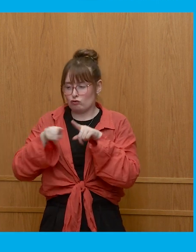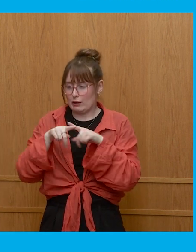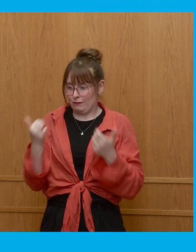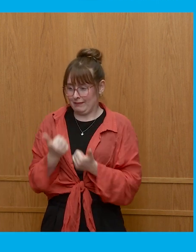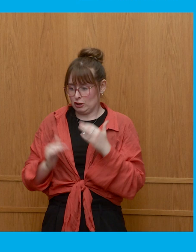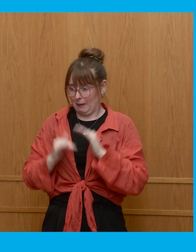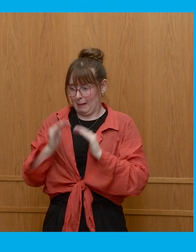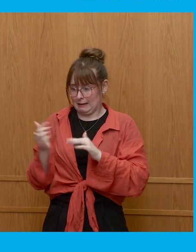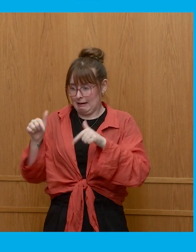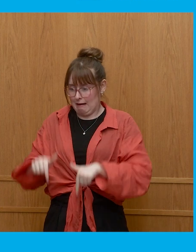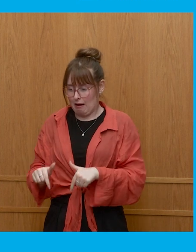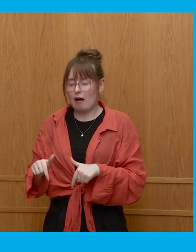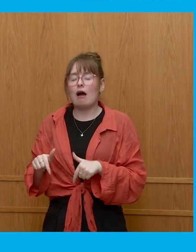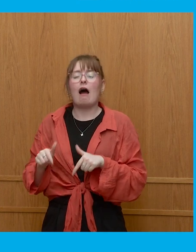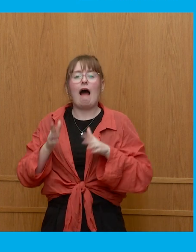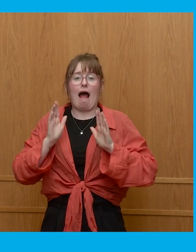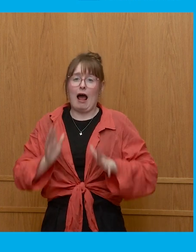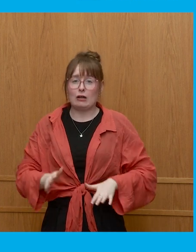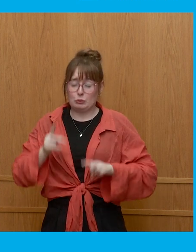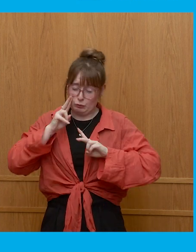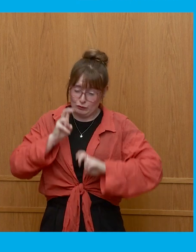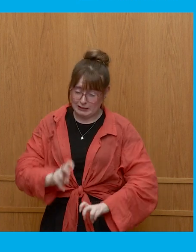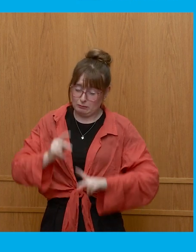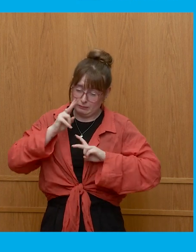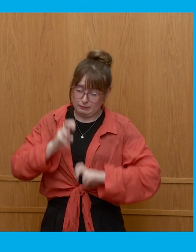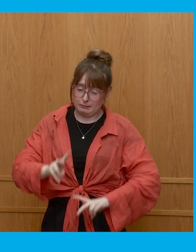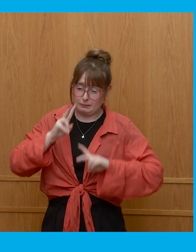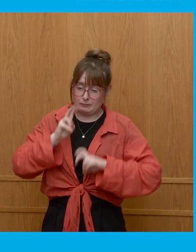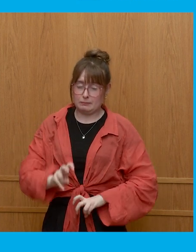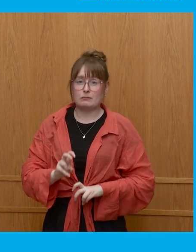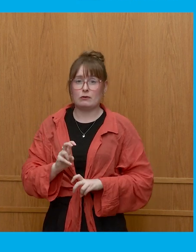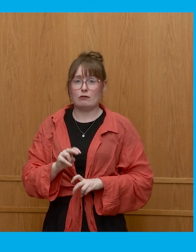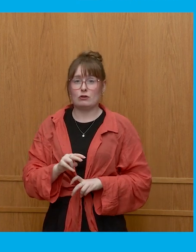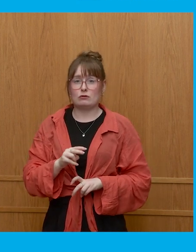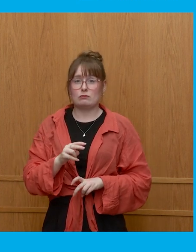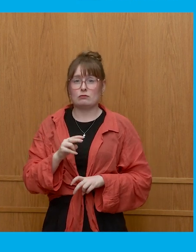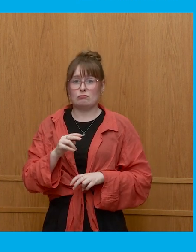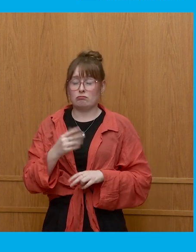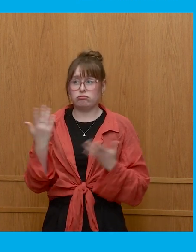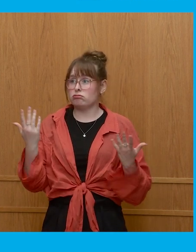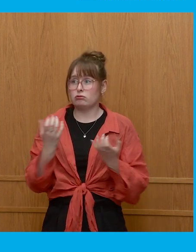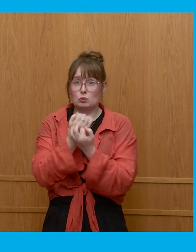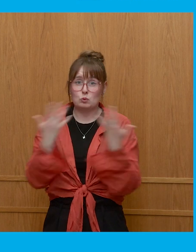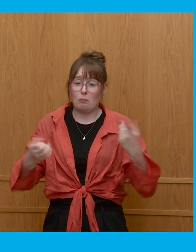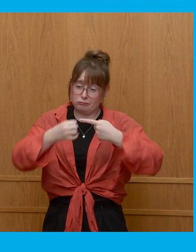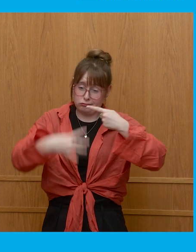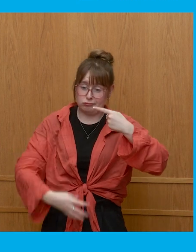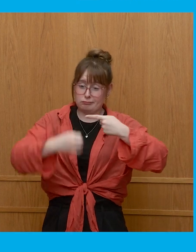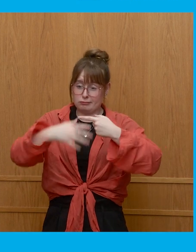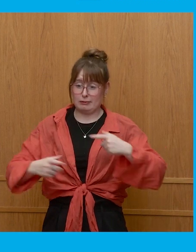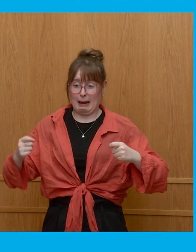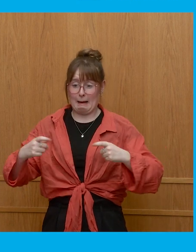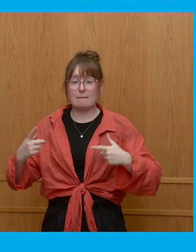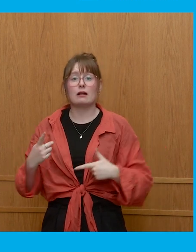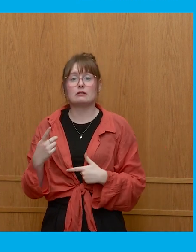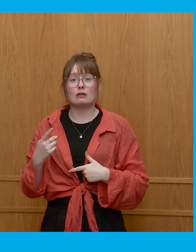building. And I had to do research back through TP2605 emails to feed Brian